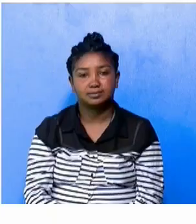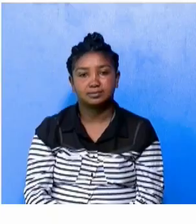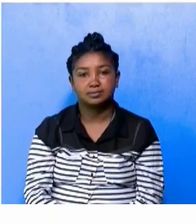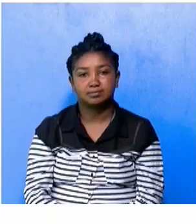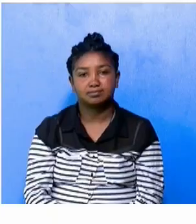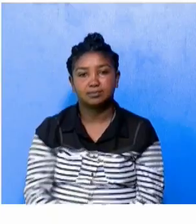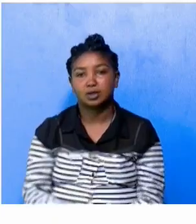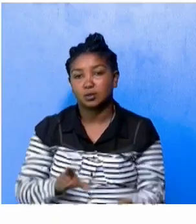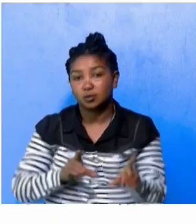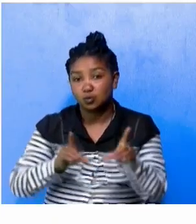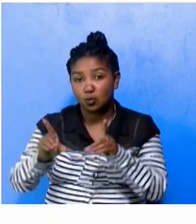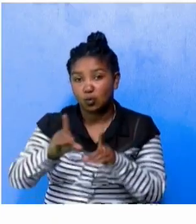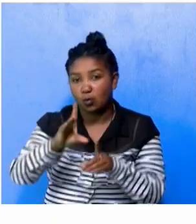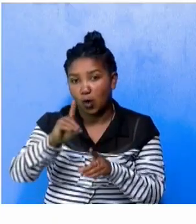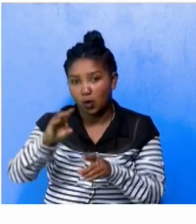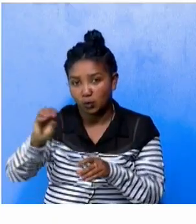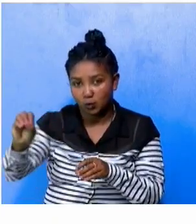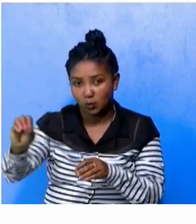do